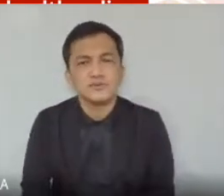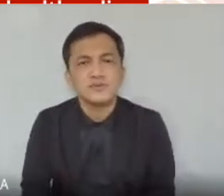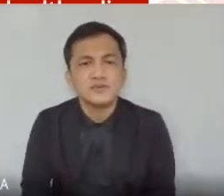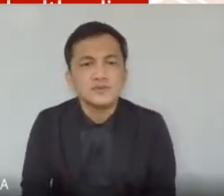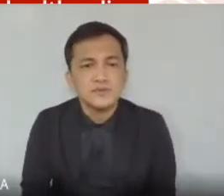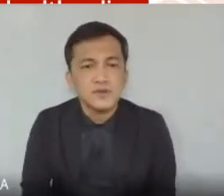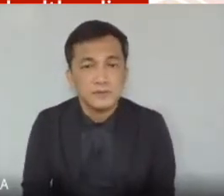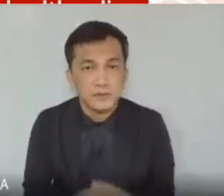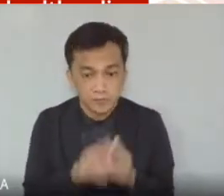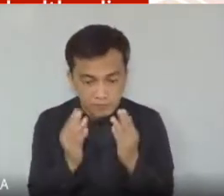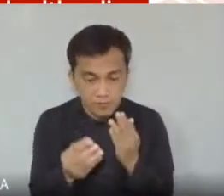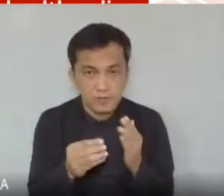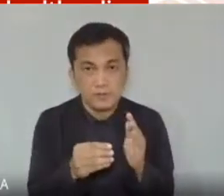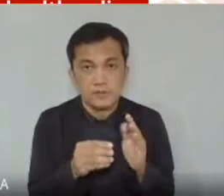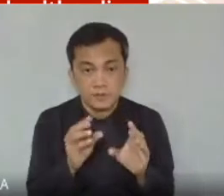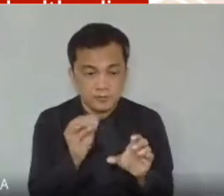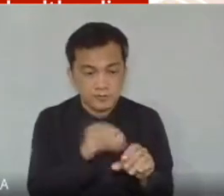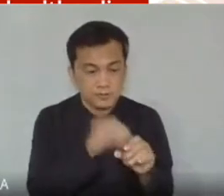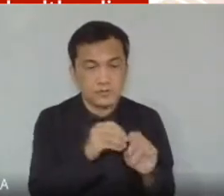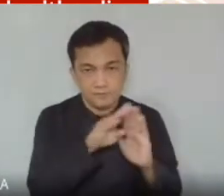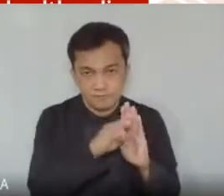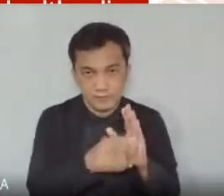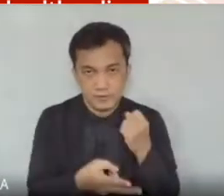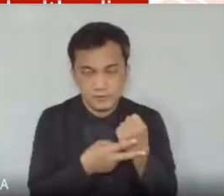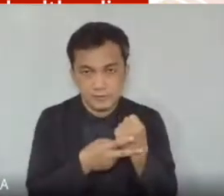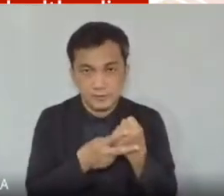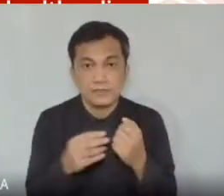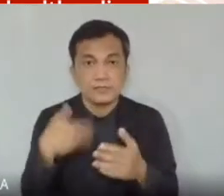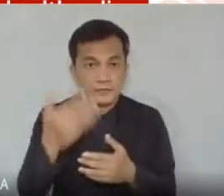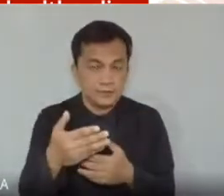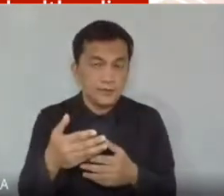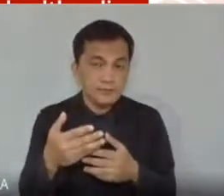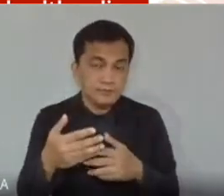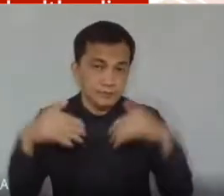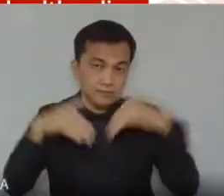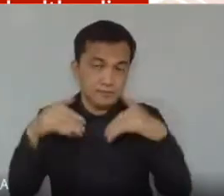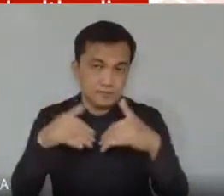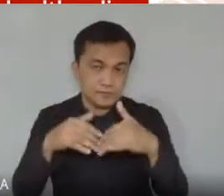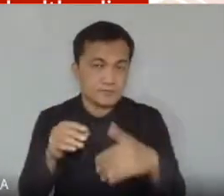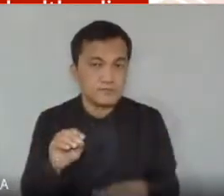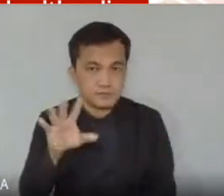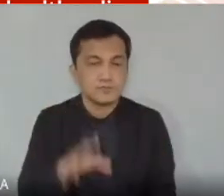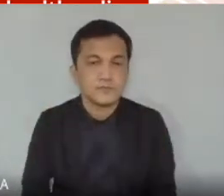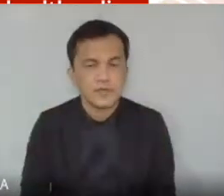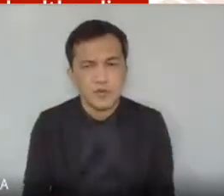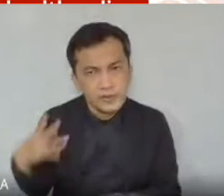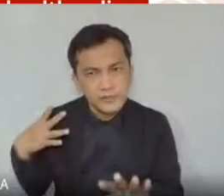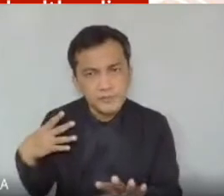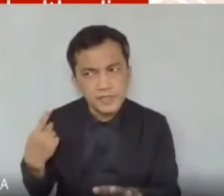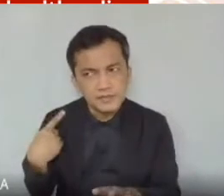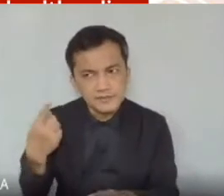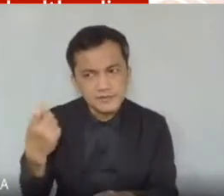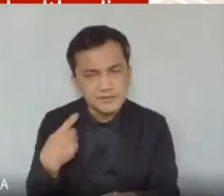talaga itanong to. Could it be better if we use our own health stations for telemedicine hubs rather